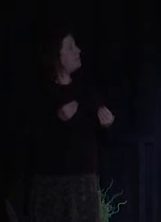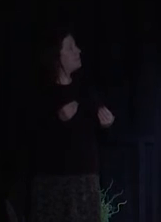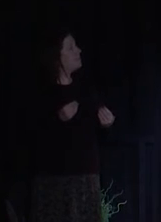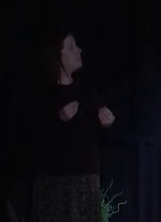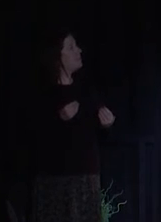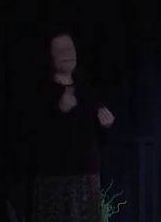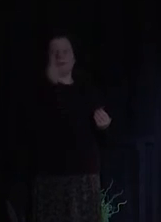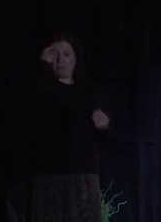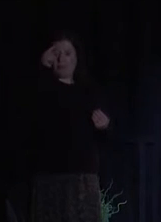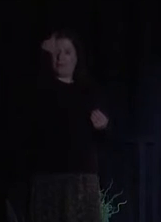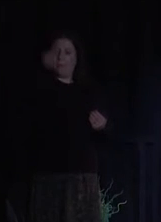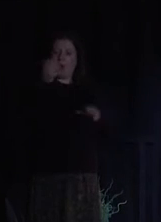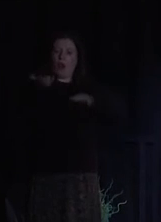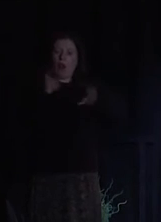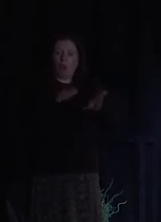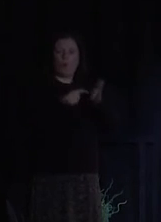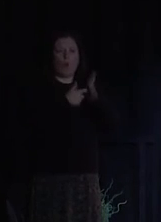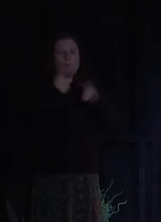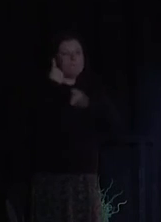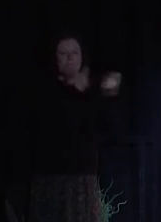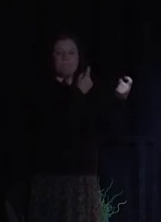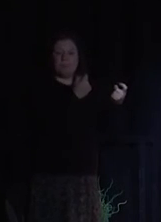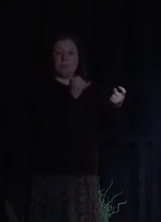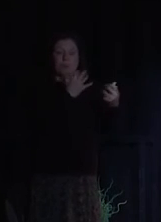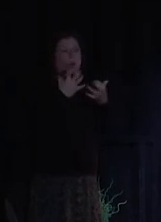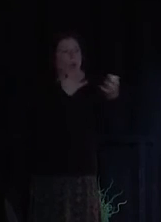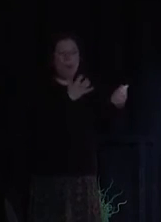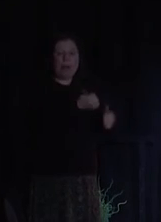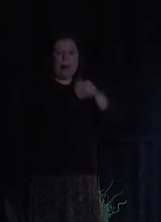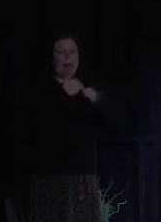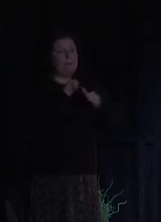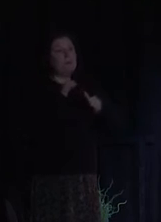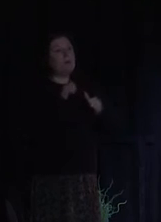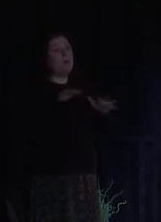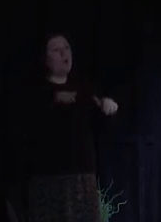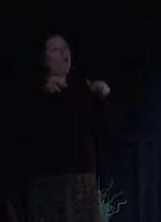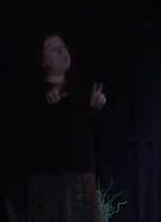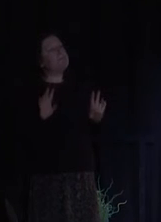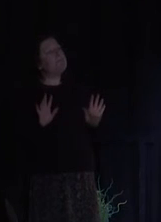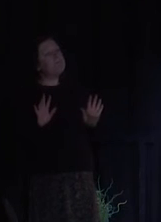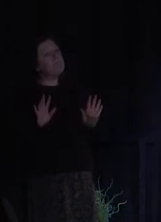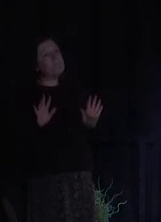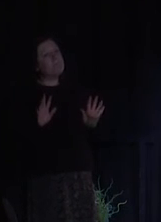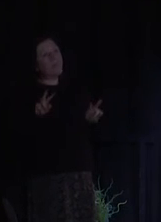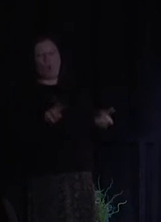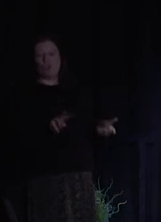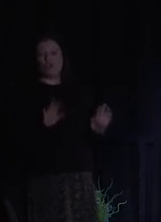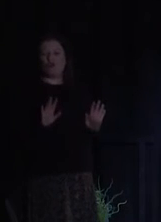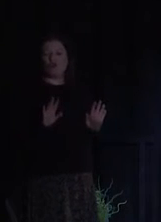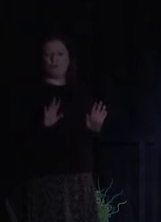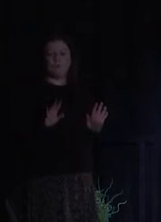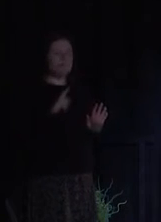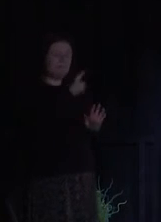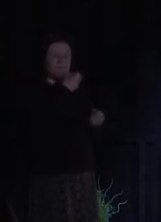someone they've lost, someone they're looking for, and sometimes audiences try and help them, and sometimes they don't, and sometimes they just say, I'm sorry, I can't help you. And it's a